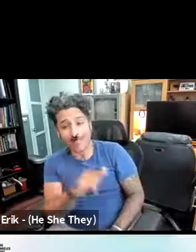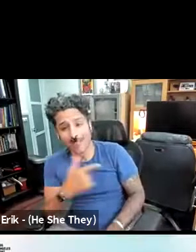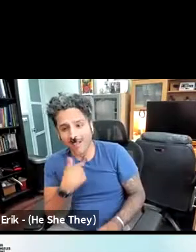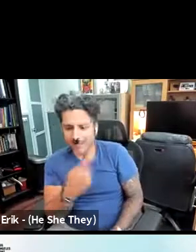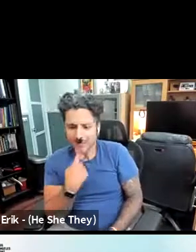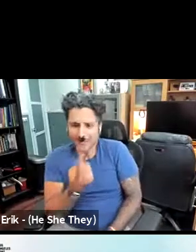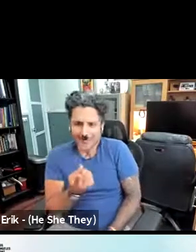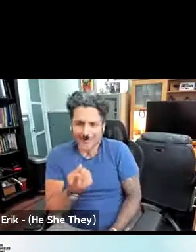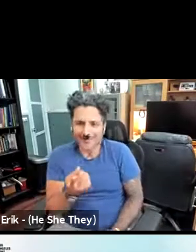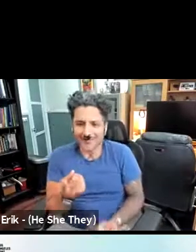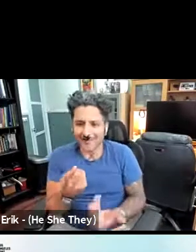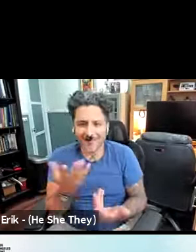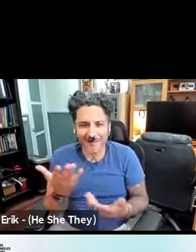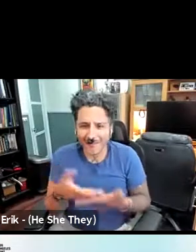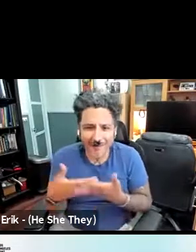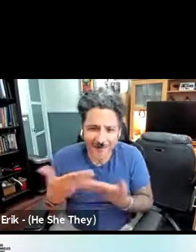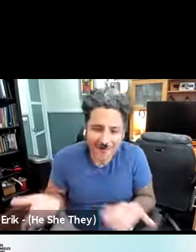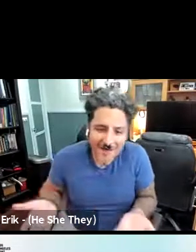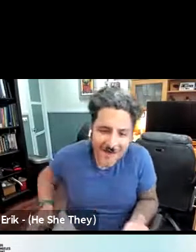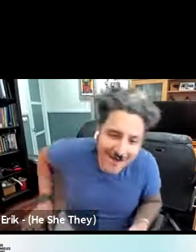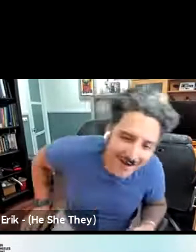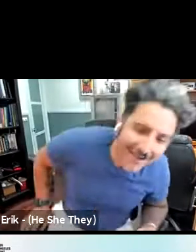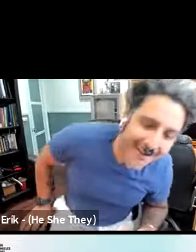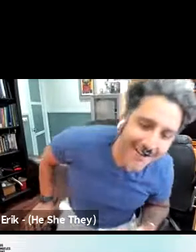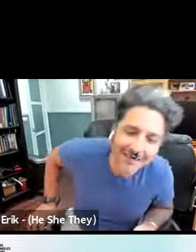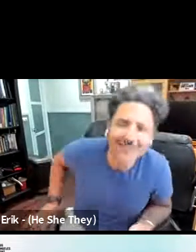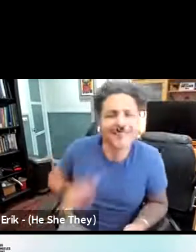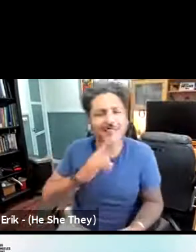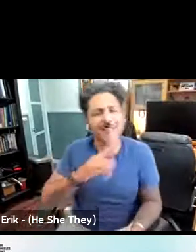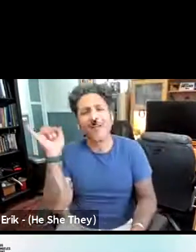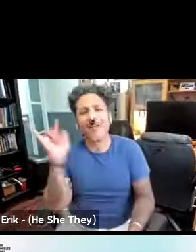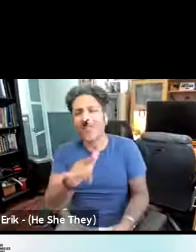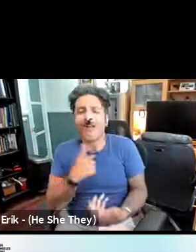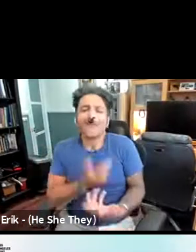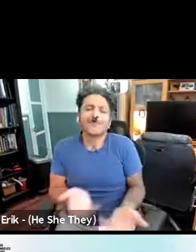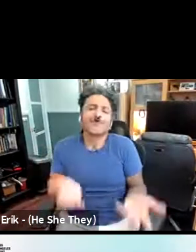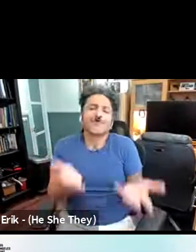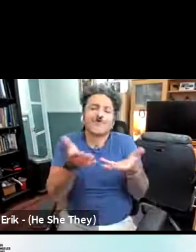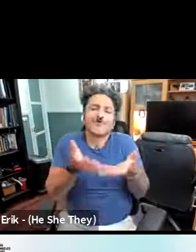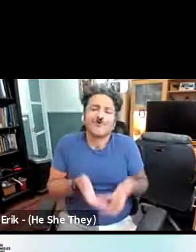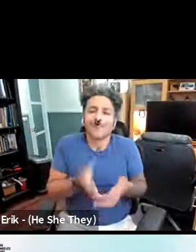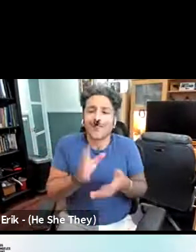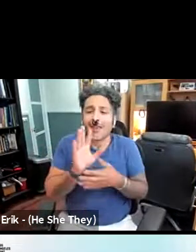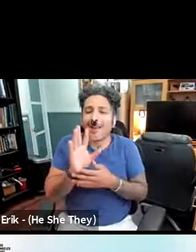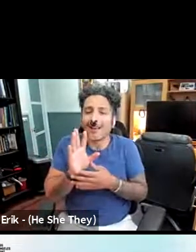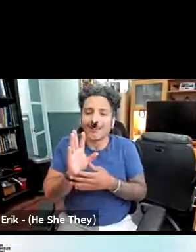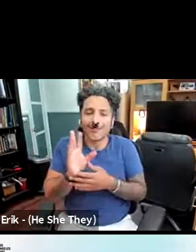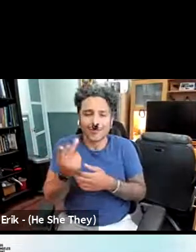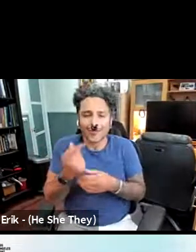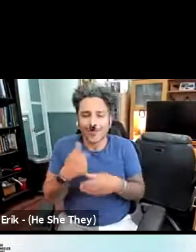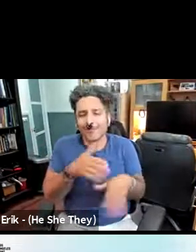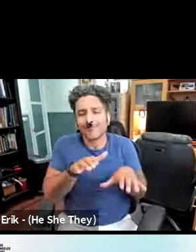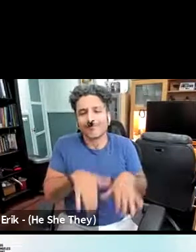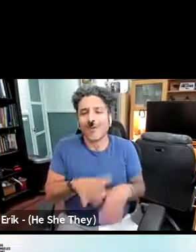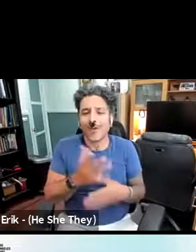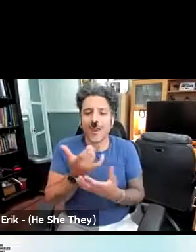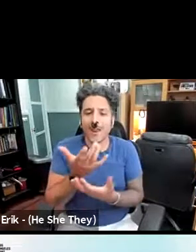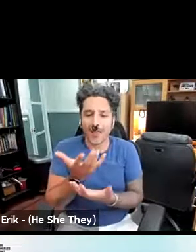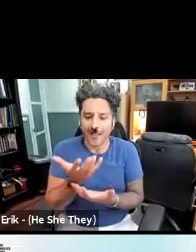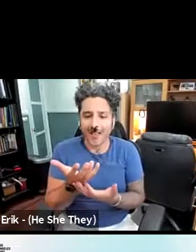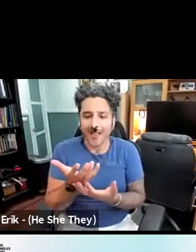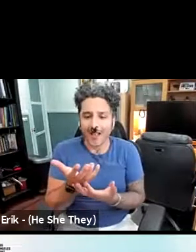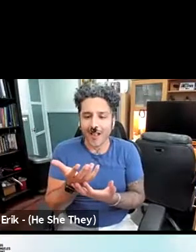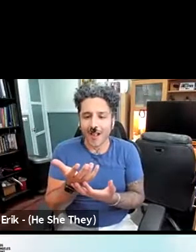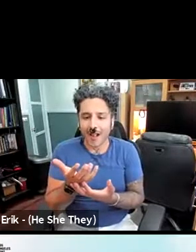baby. Right. Pick that dog up and put him in your lap or something. Right. I'm open to talking to that person,